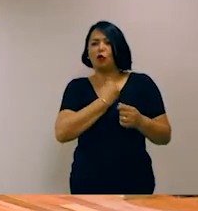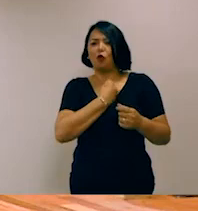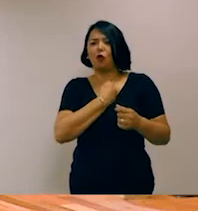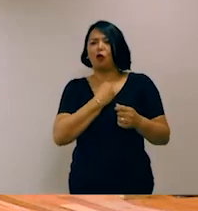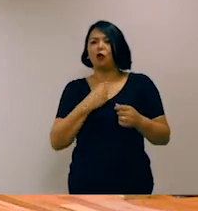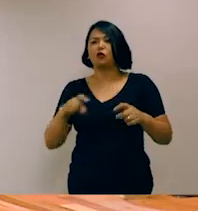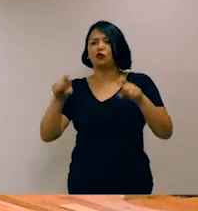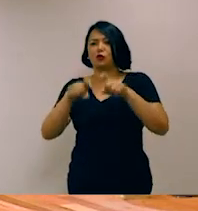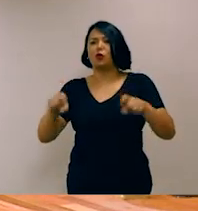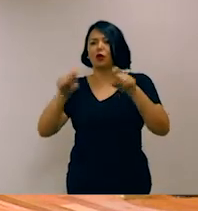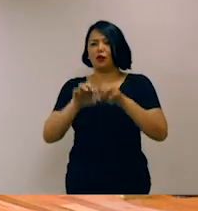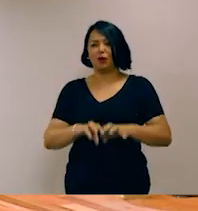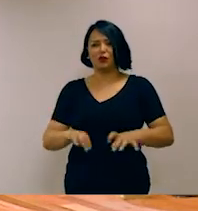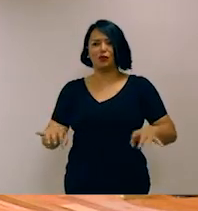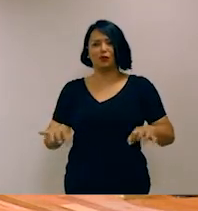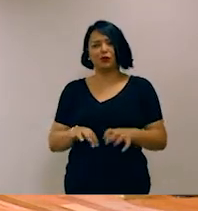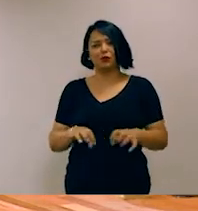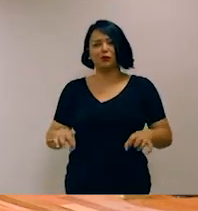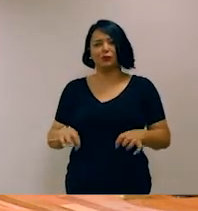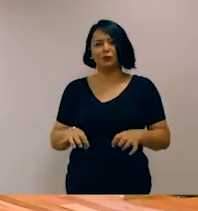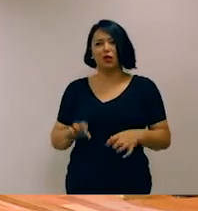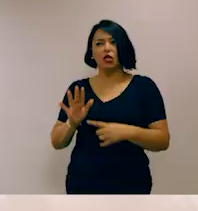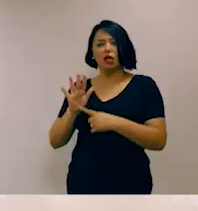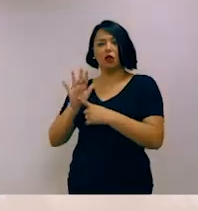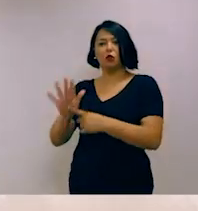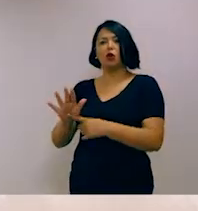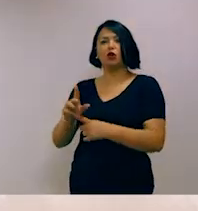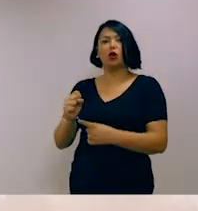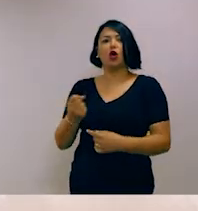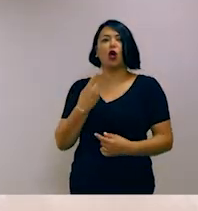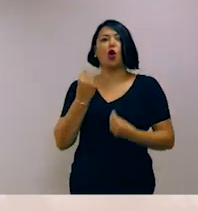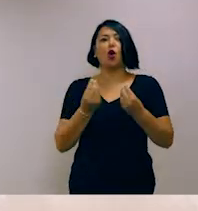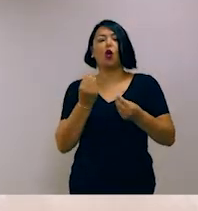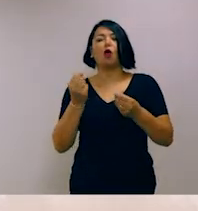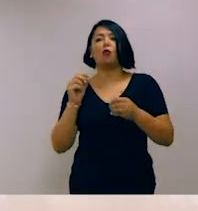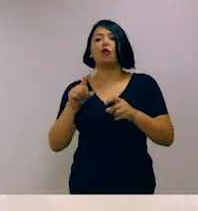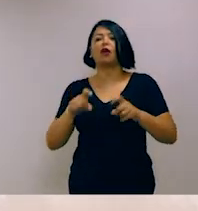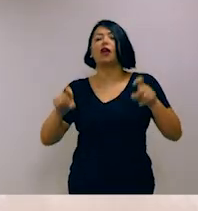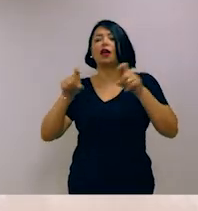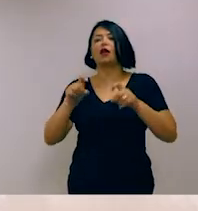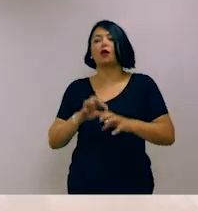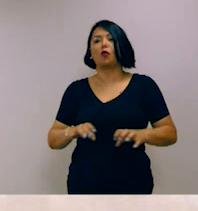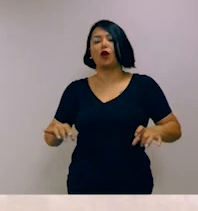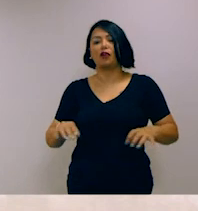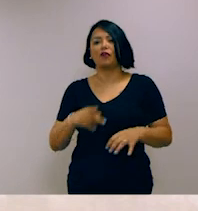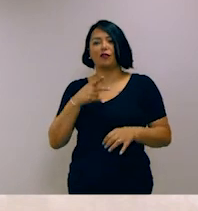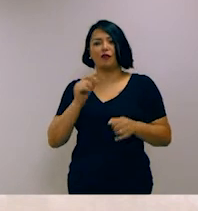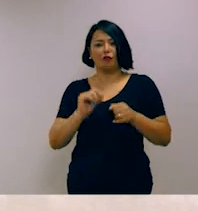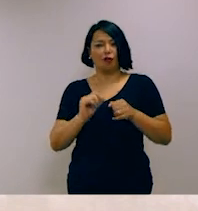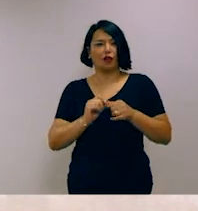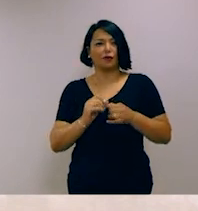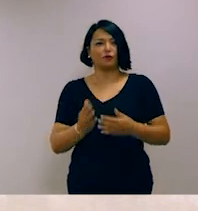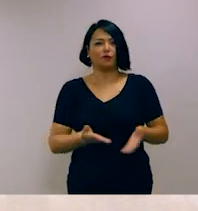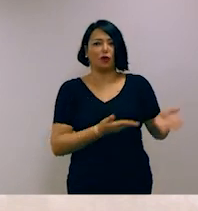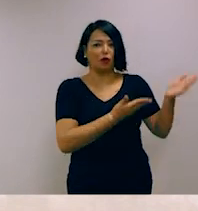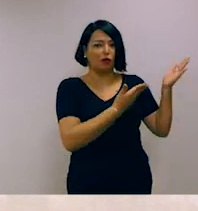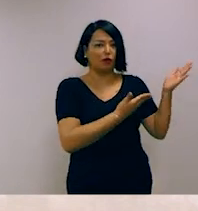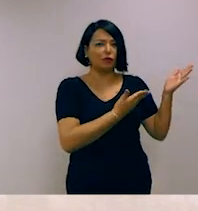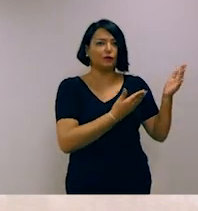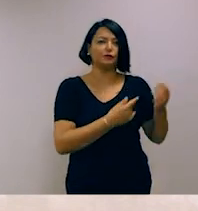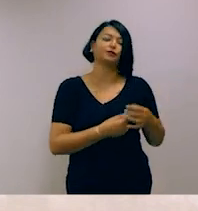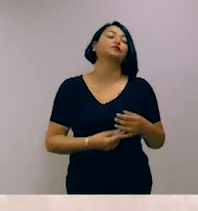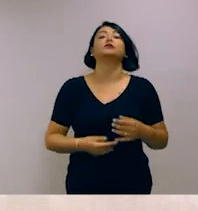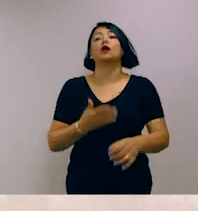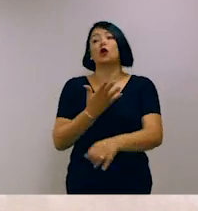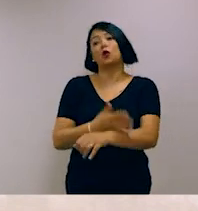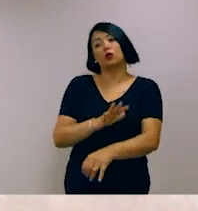this paragraph. And here we have an illustration of how the algorithm works when it comes to the training.